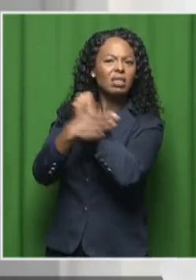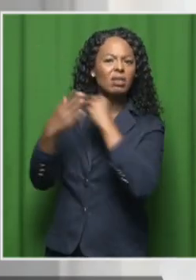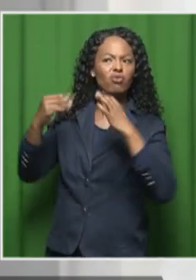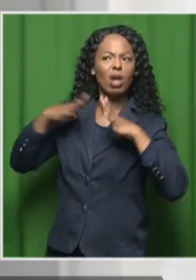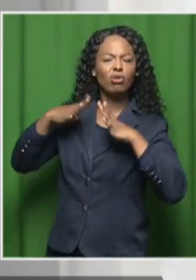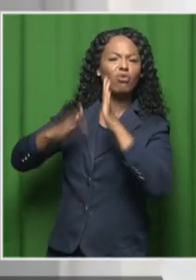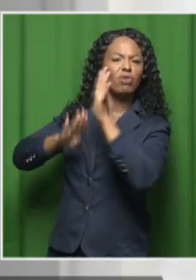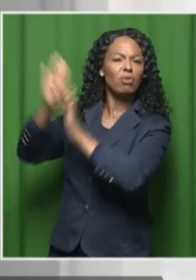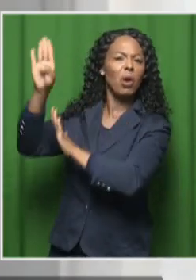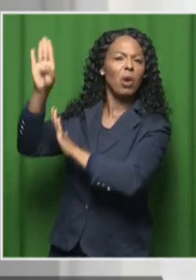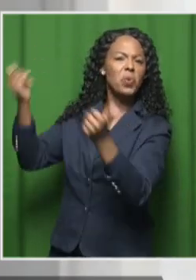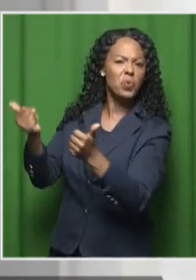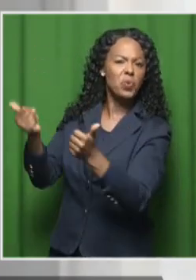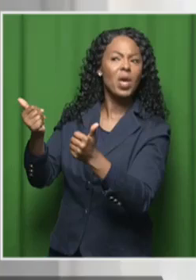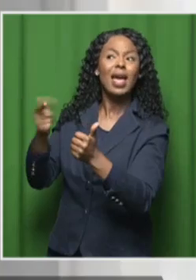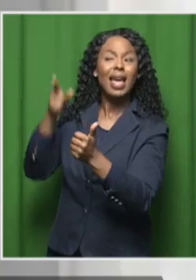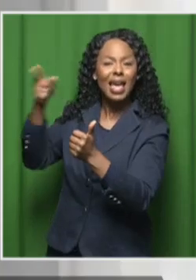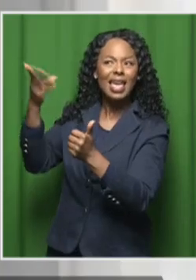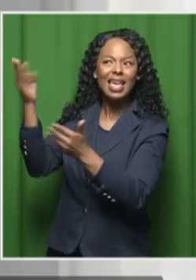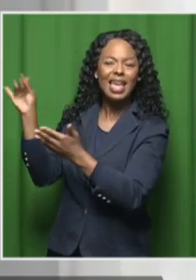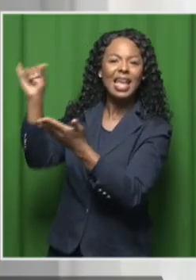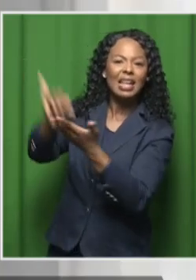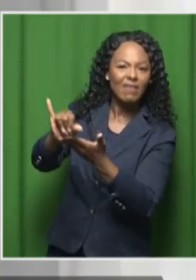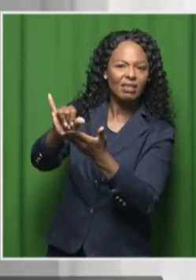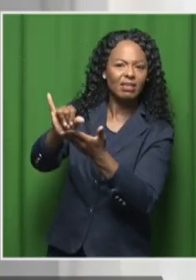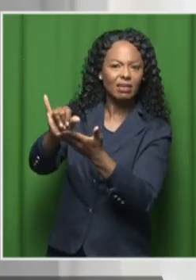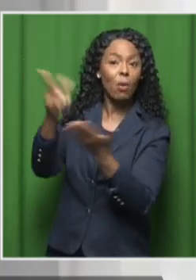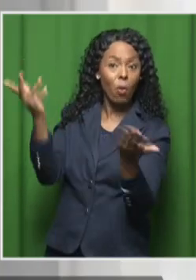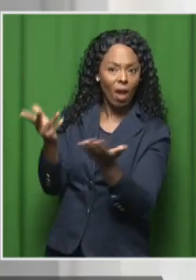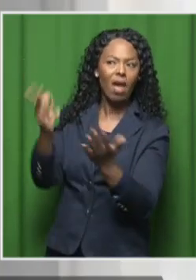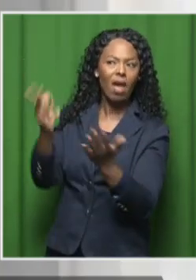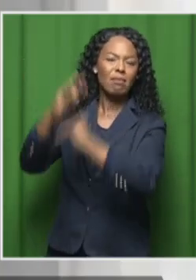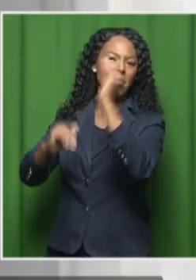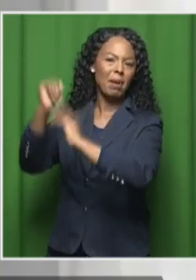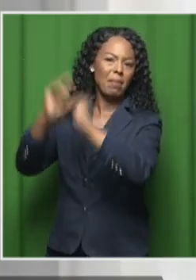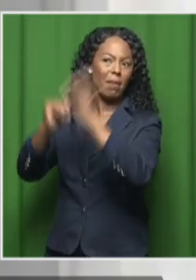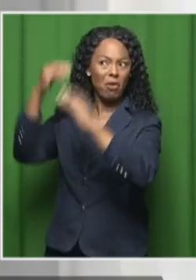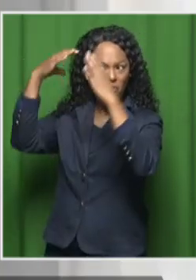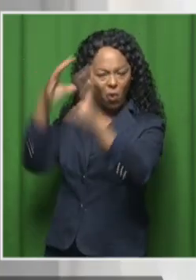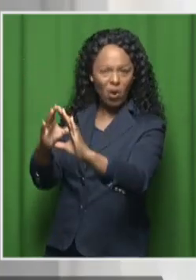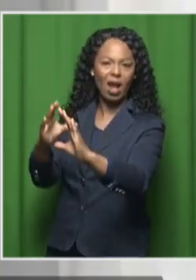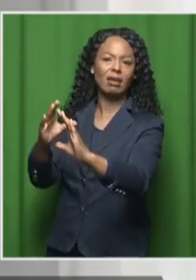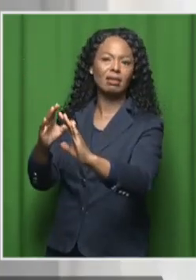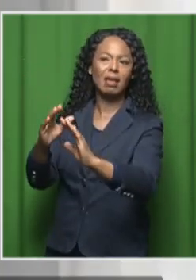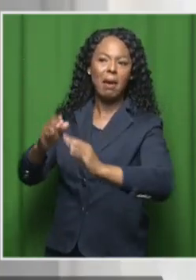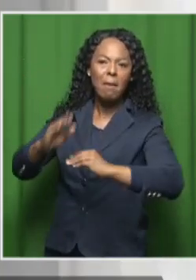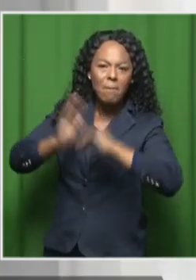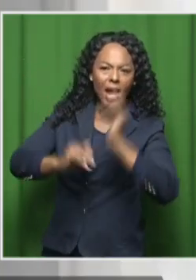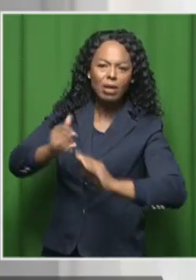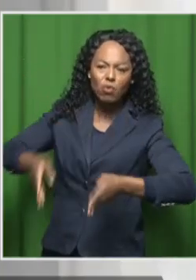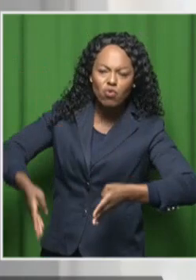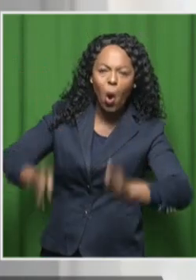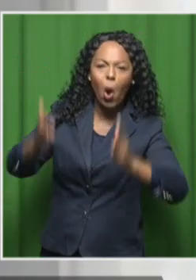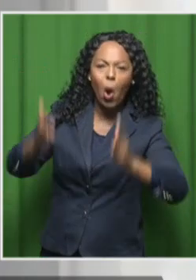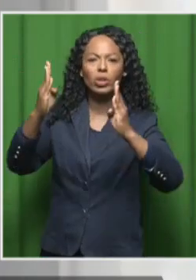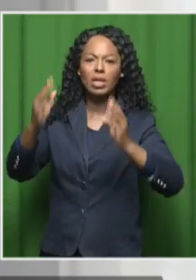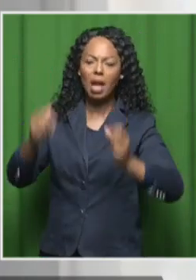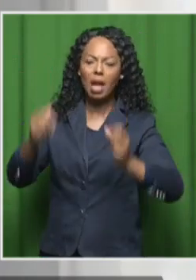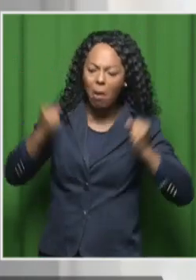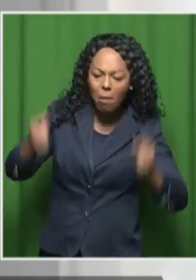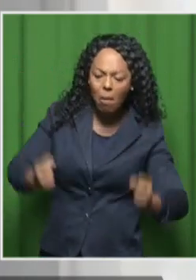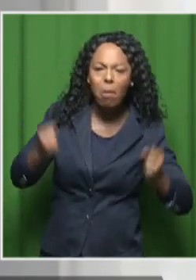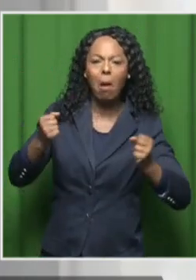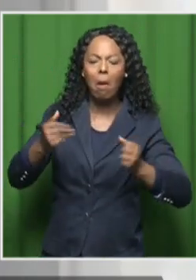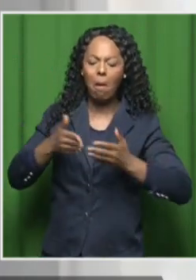actually invest in infrastructure, especially roads, bridges, the ports, all these